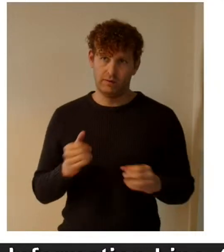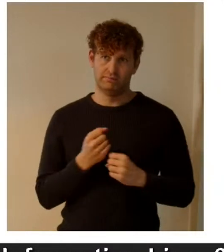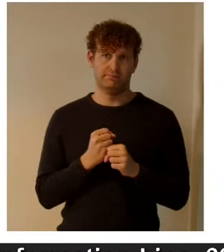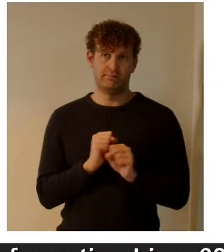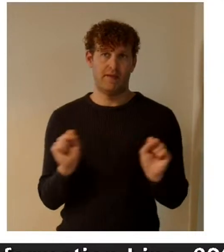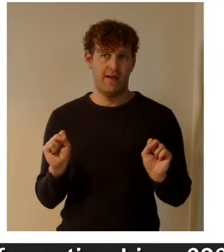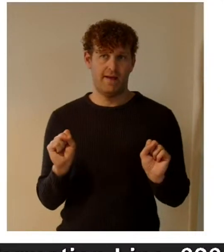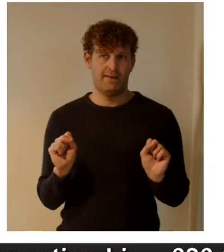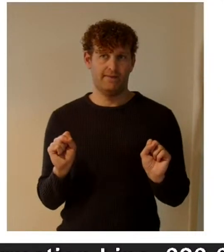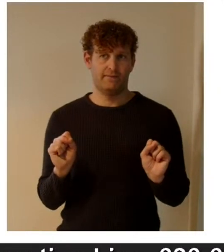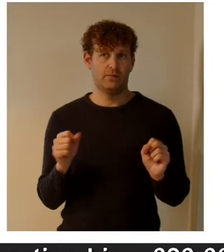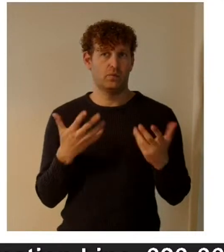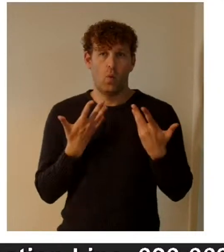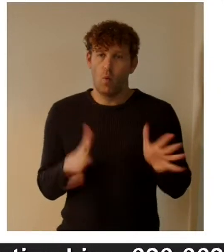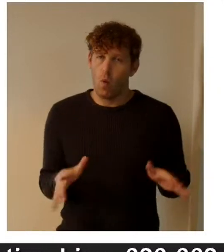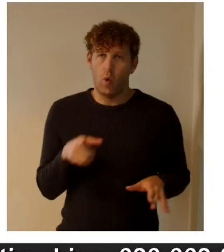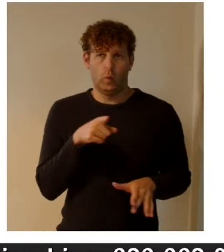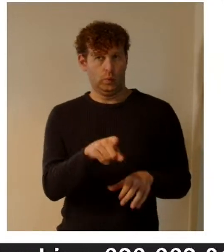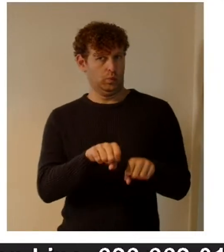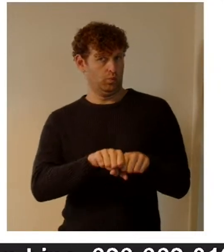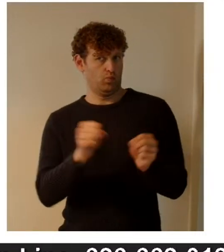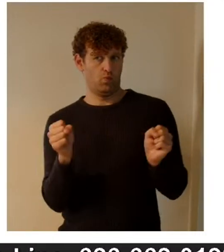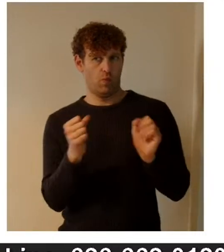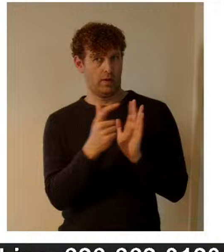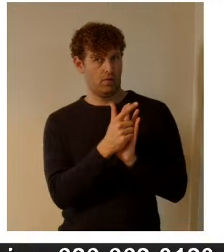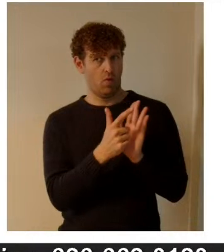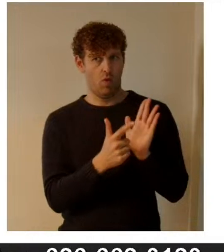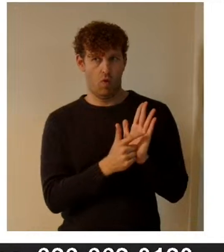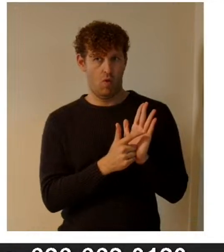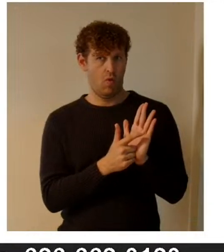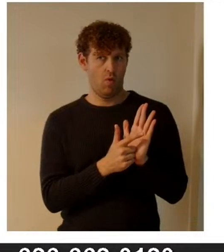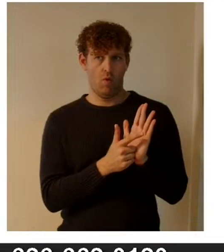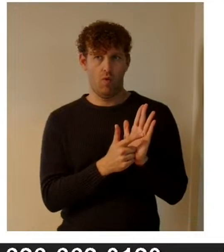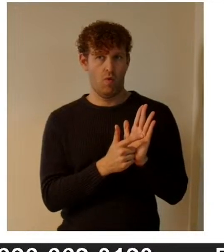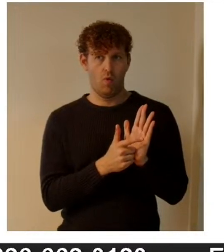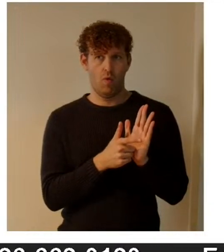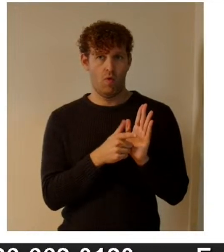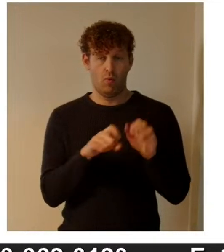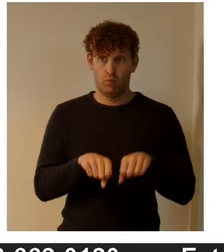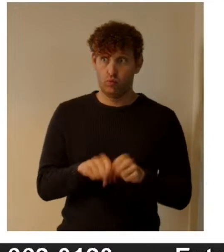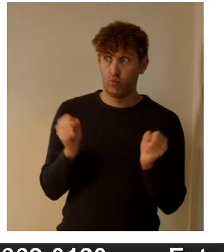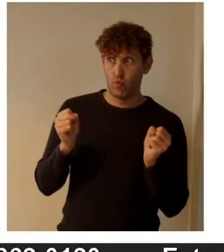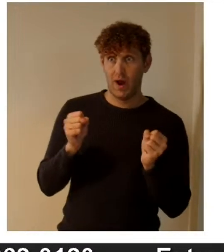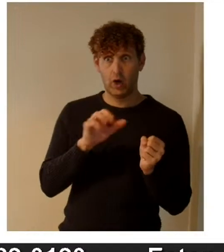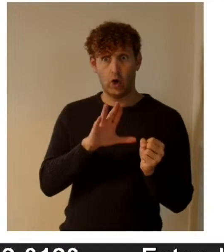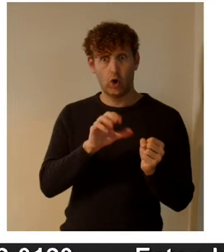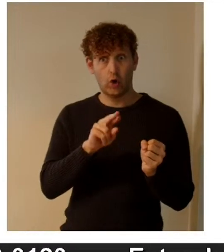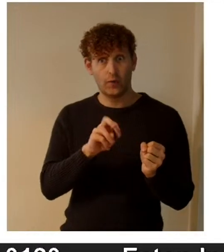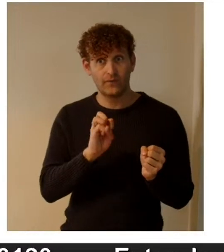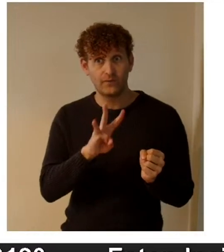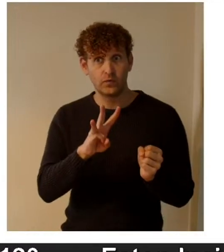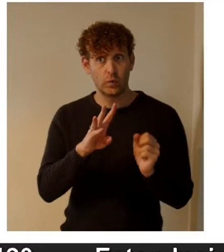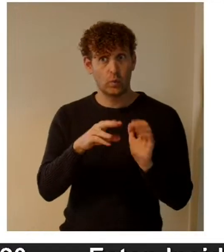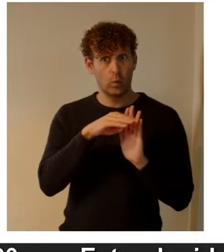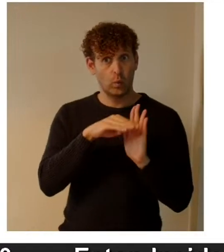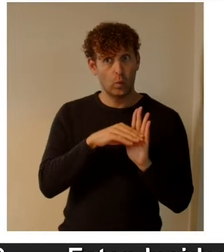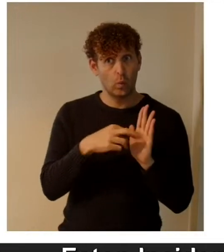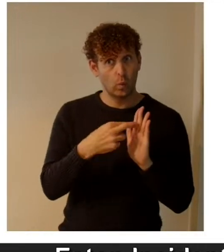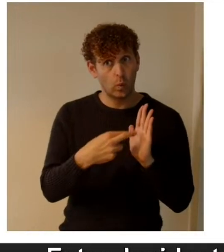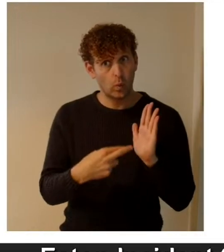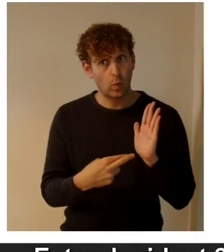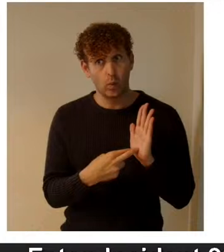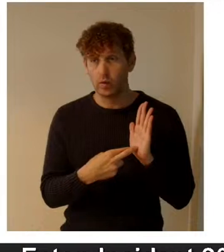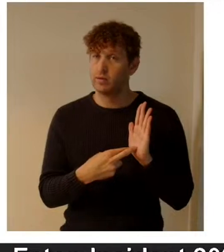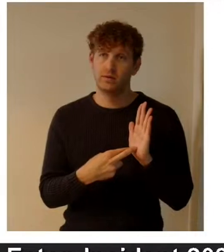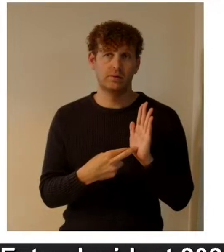of that curfew and be potentially arrested. And if you are arrested, you are subject to a $1,000 fine